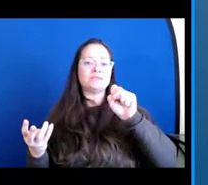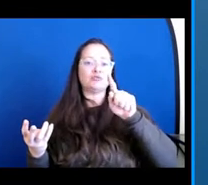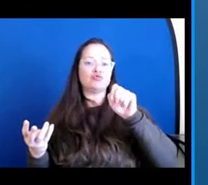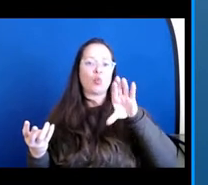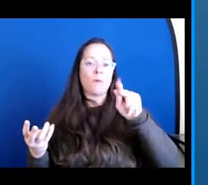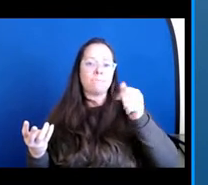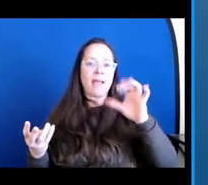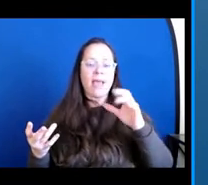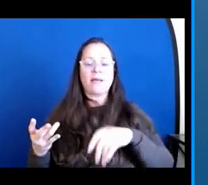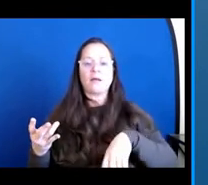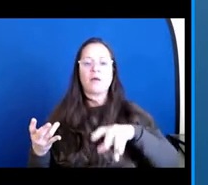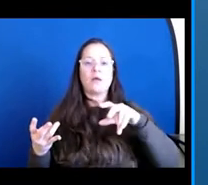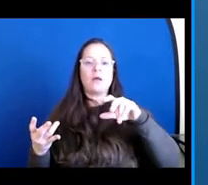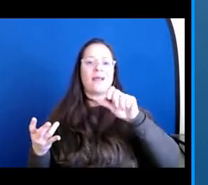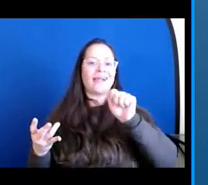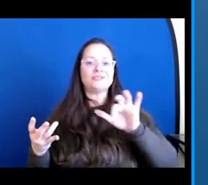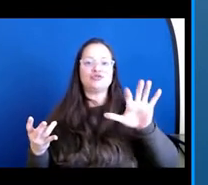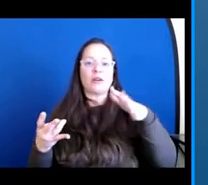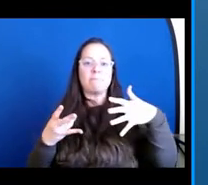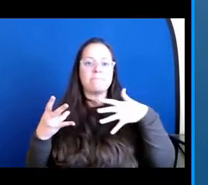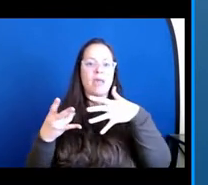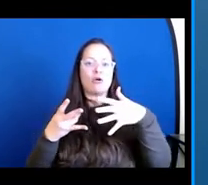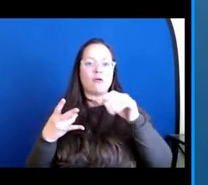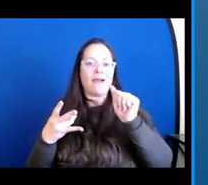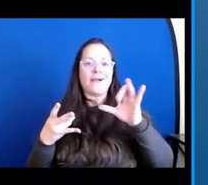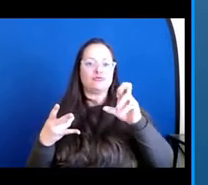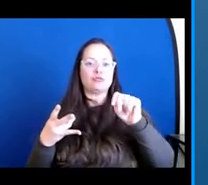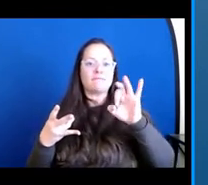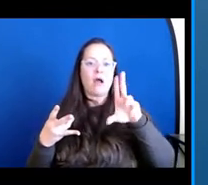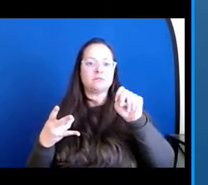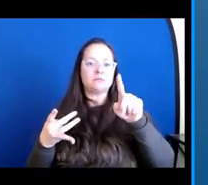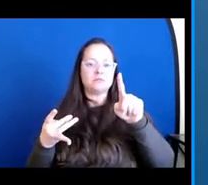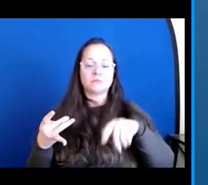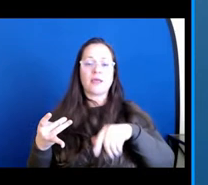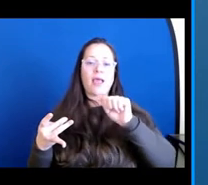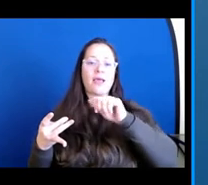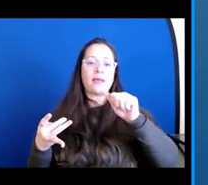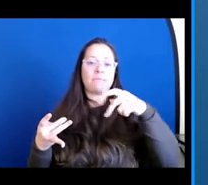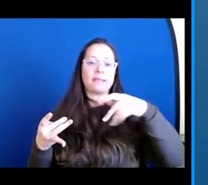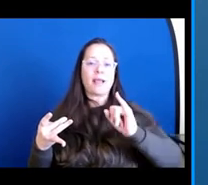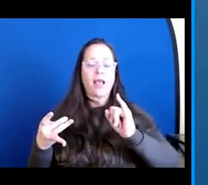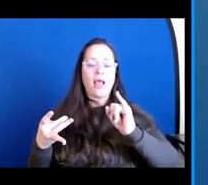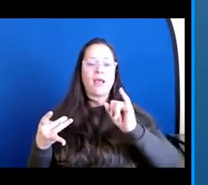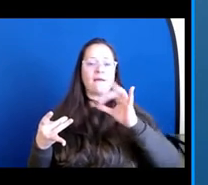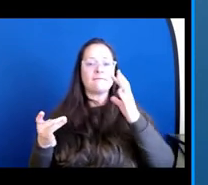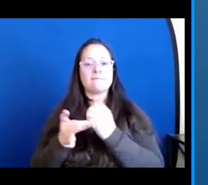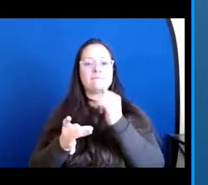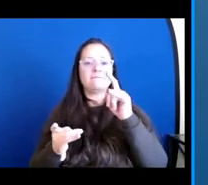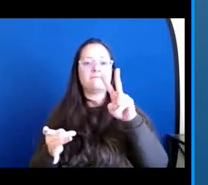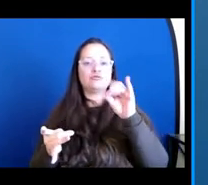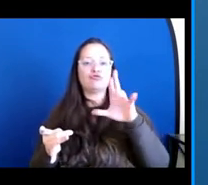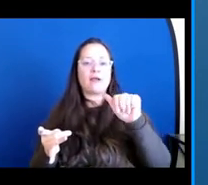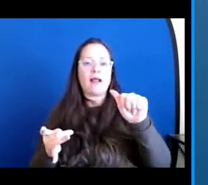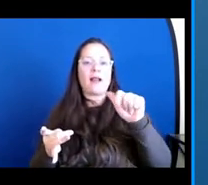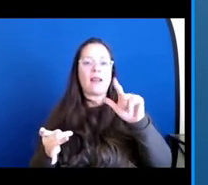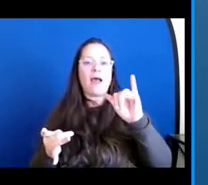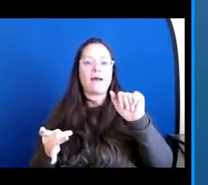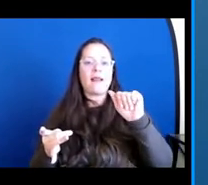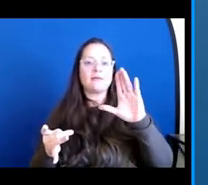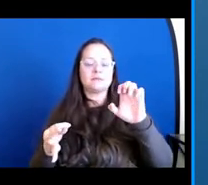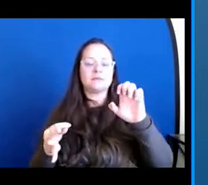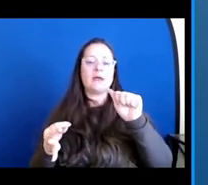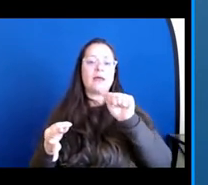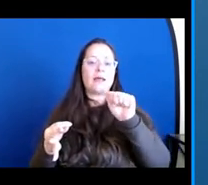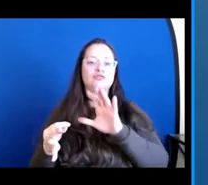Asian American action fund aapi Victory Alliance Asian and Pacific Islander